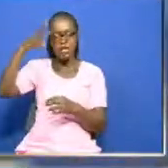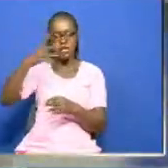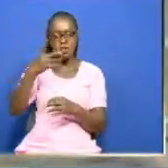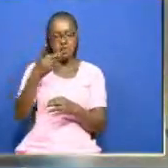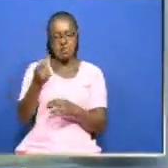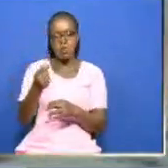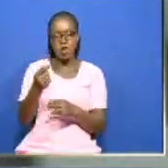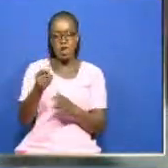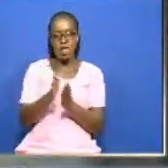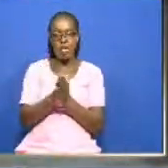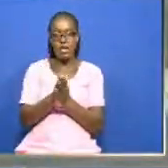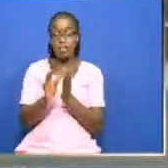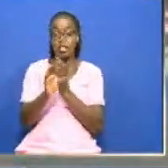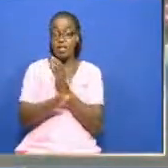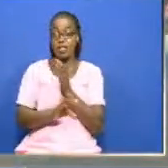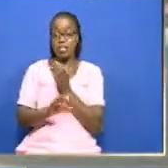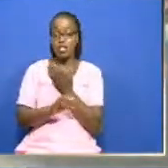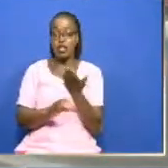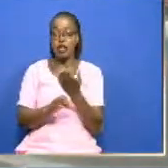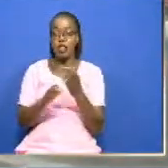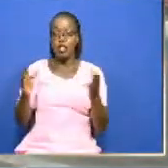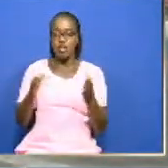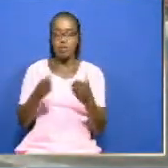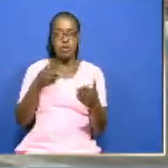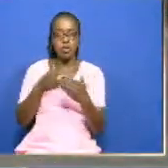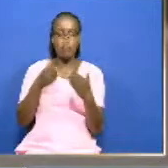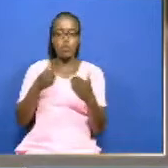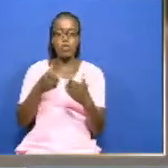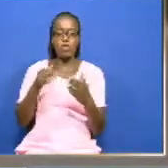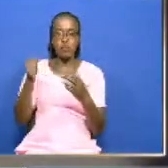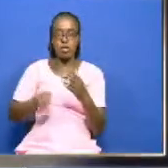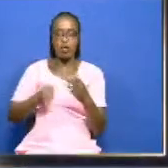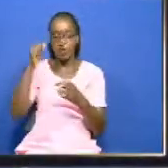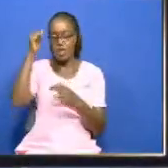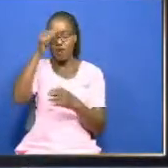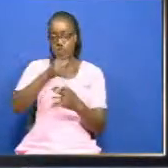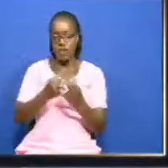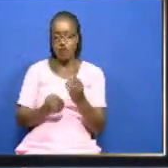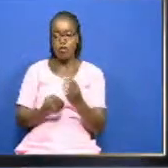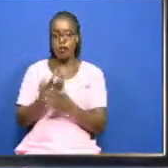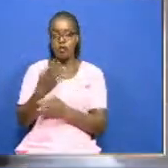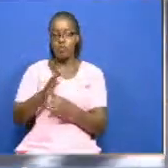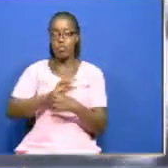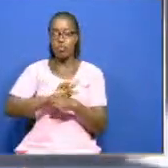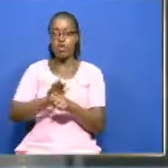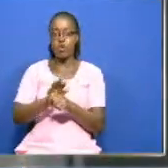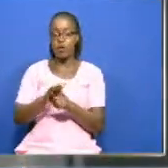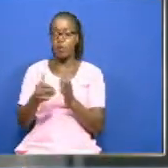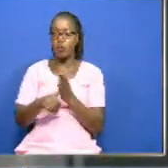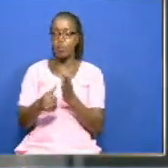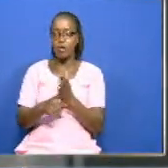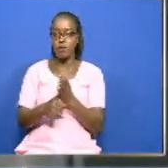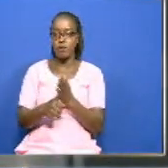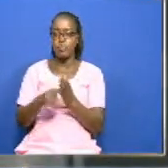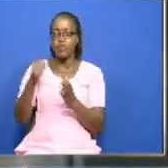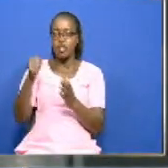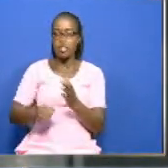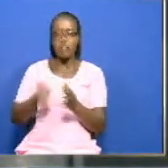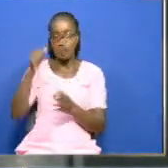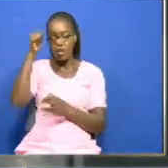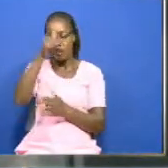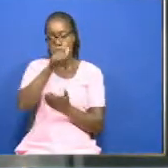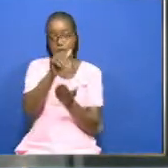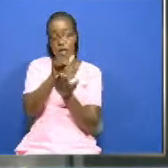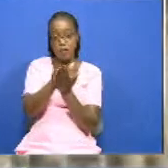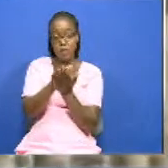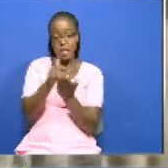fiscal position are likely to be the biggest obstacles to South Africa's recovery from the COVID-19 crisis, the South African Reserve Bank said